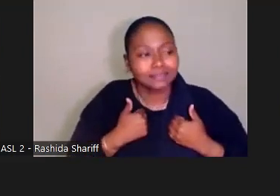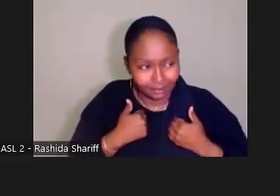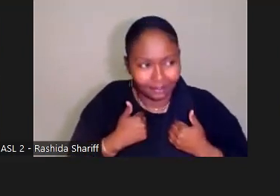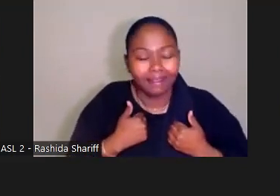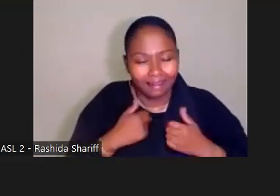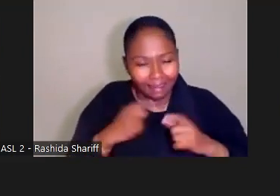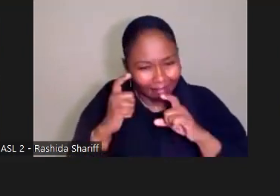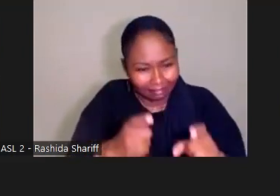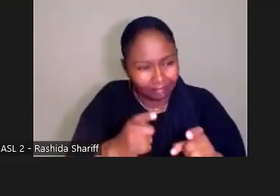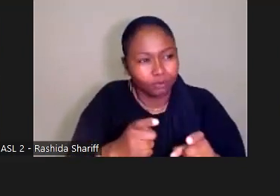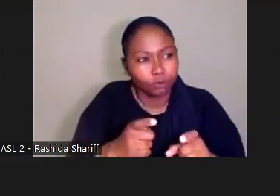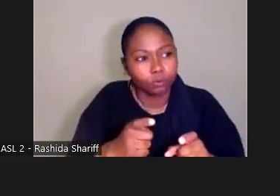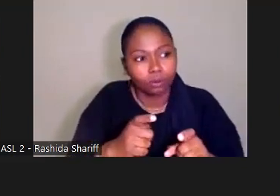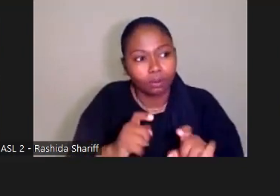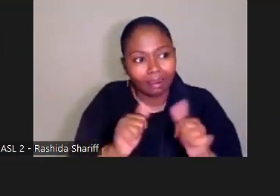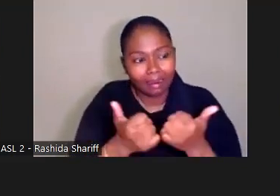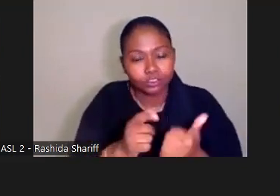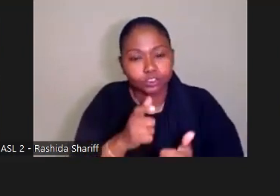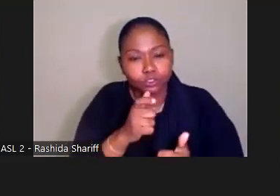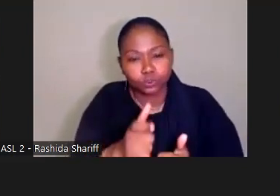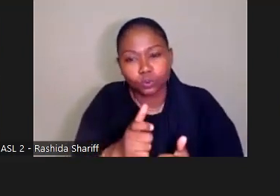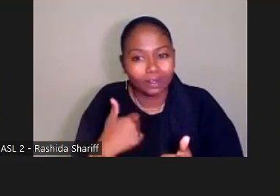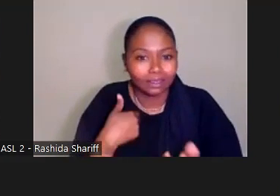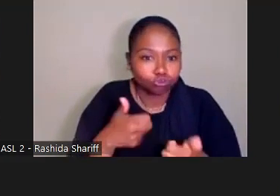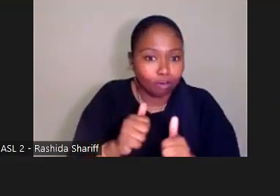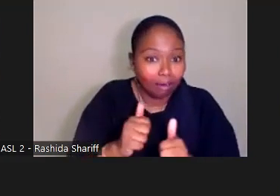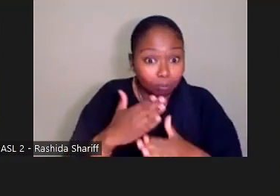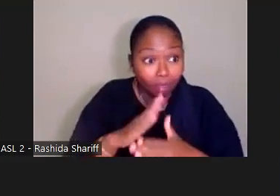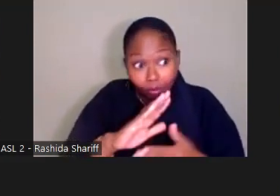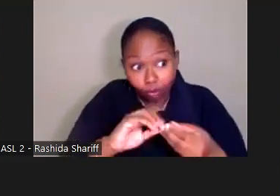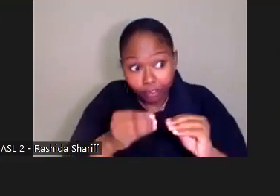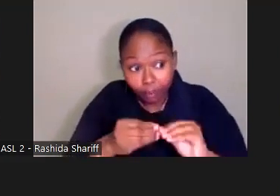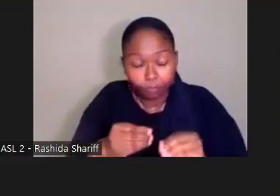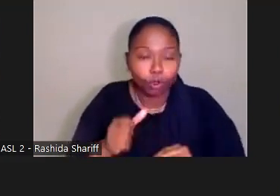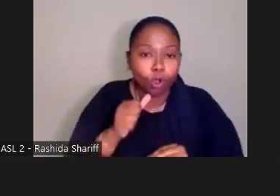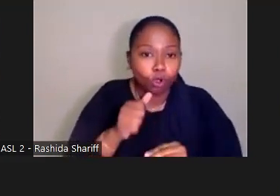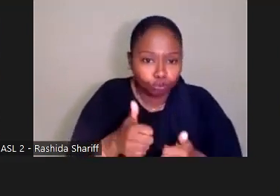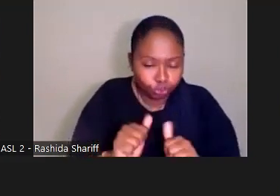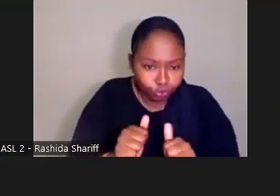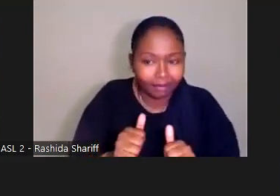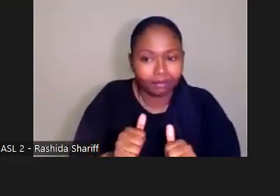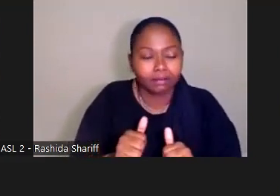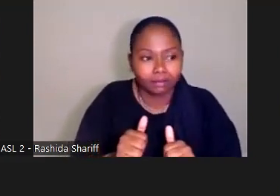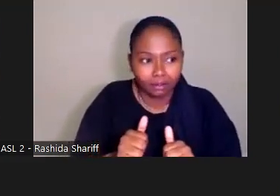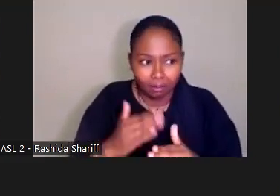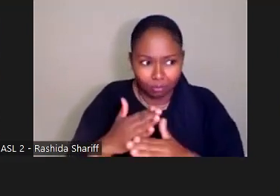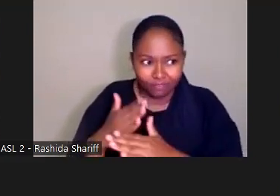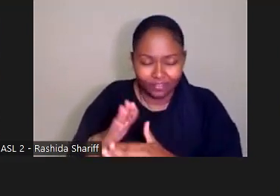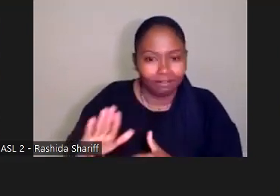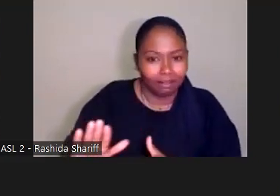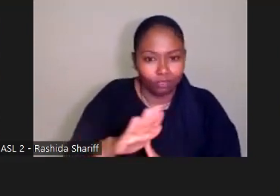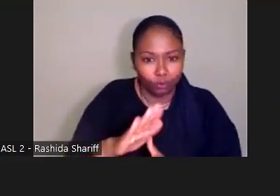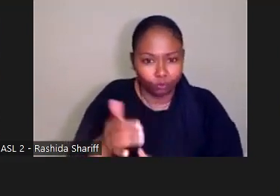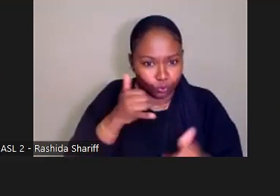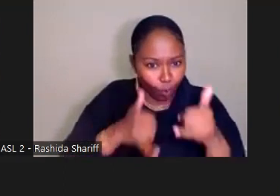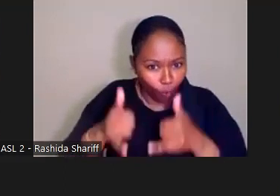the resources and how to get your number blocked or try to further prevent those calls. But one thing we really believe is being boots on the ground and